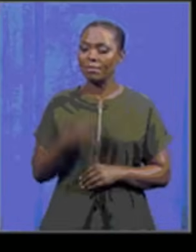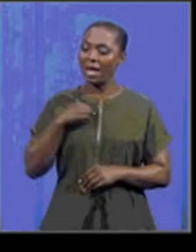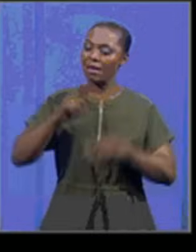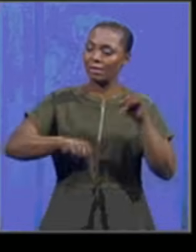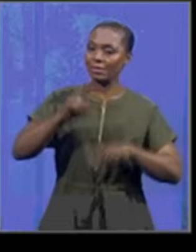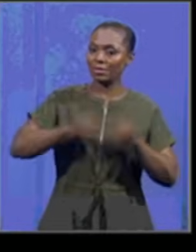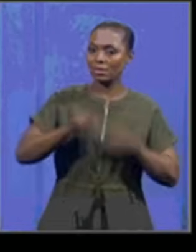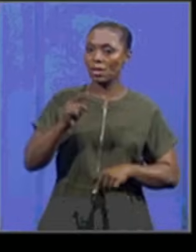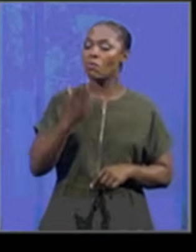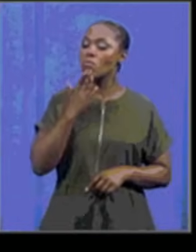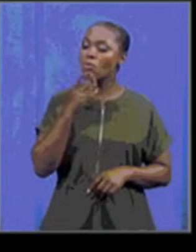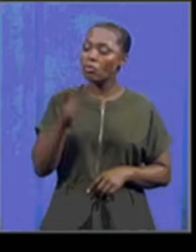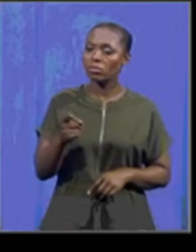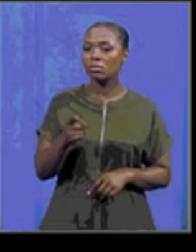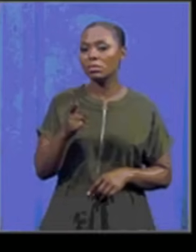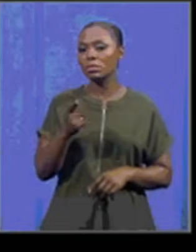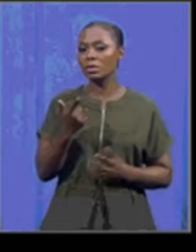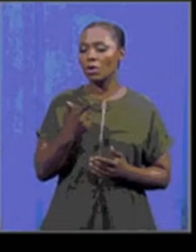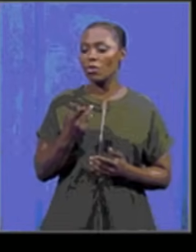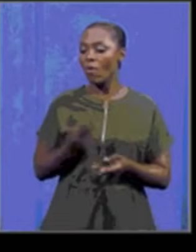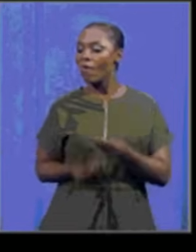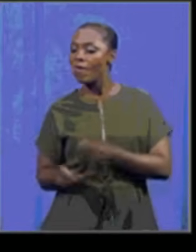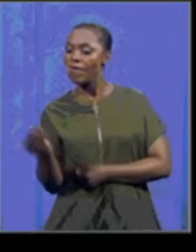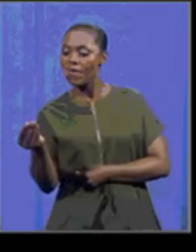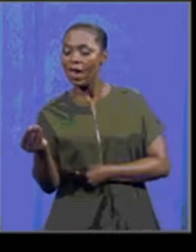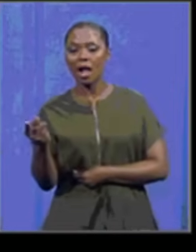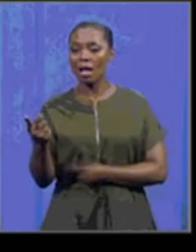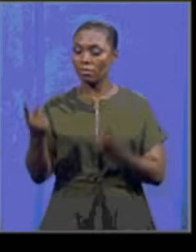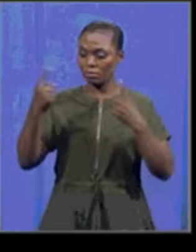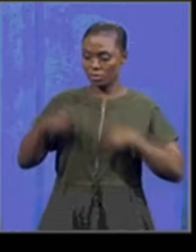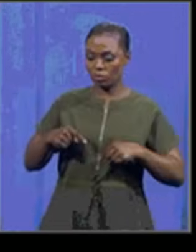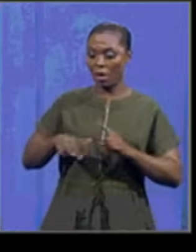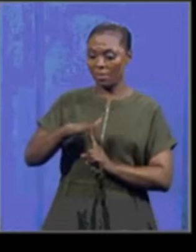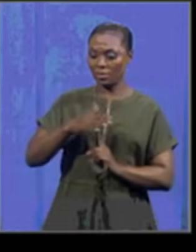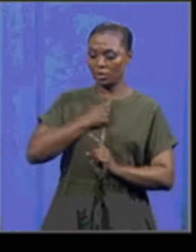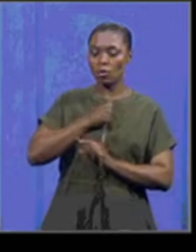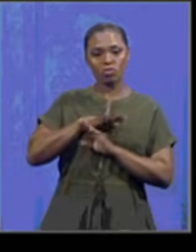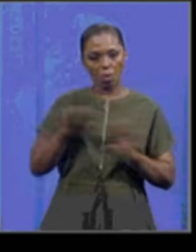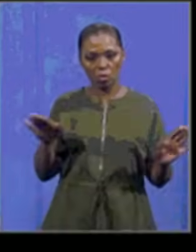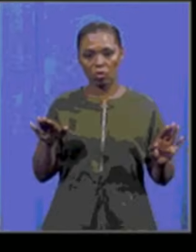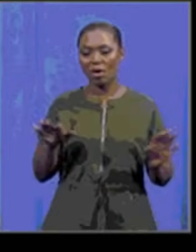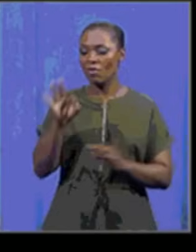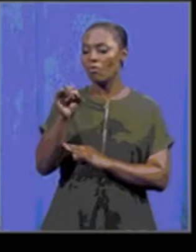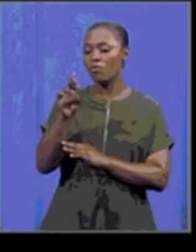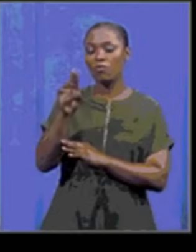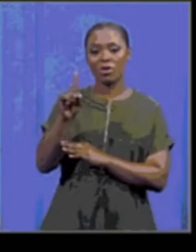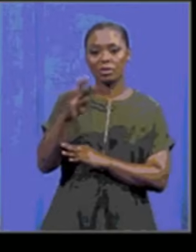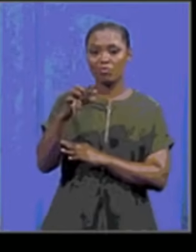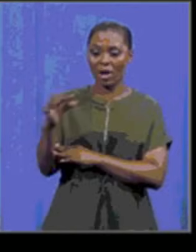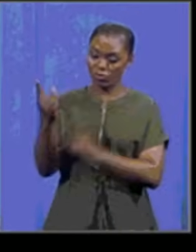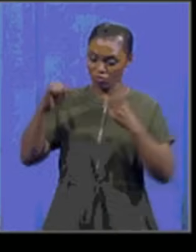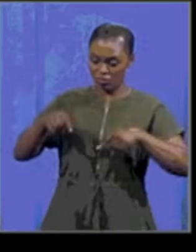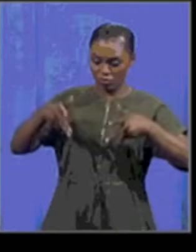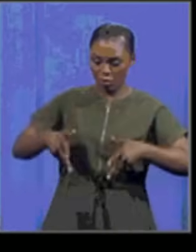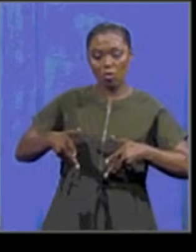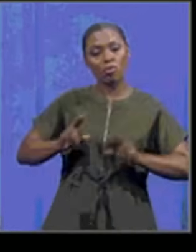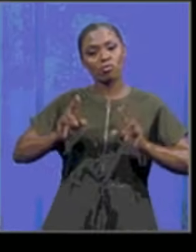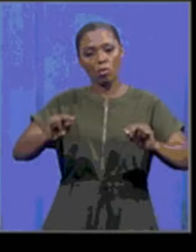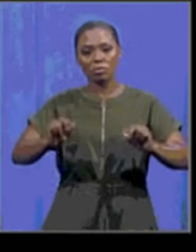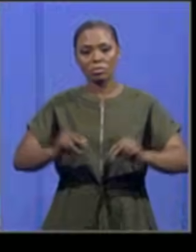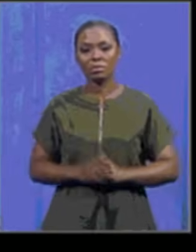please. Whoever try to bribe you, don't come to my side, especially Fortsburg. Don't come this. I'm telling you, I'm ready to